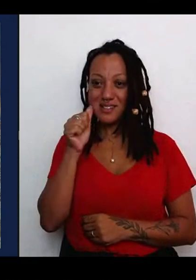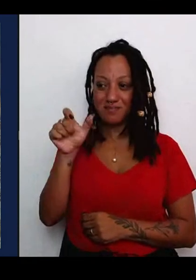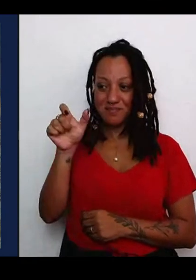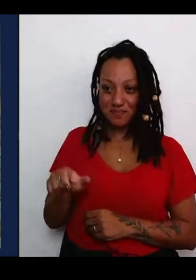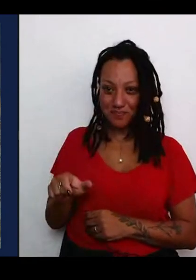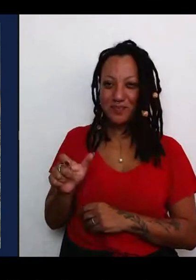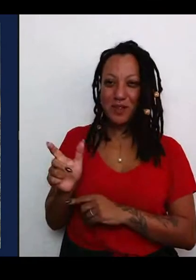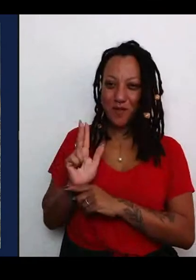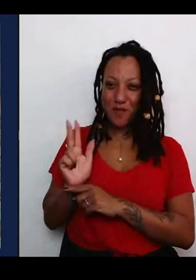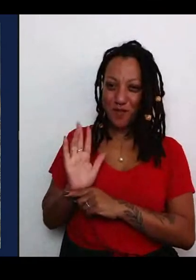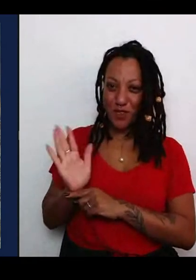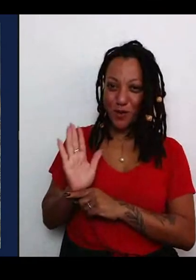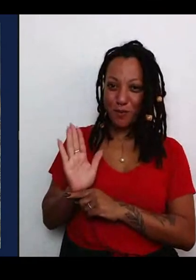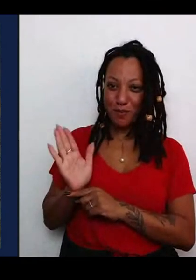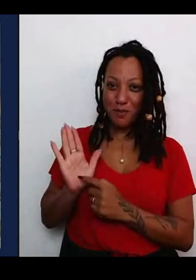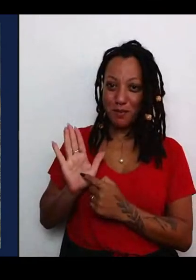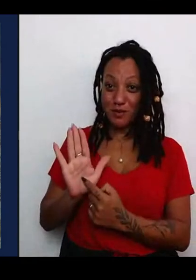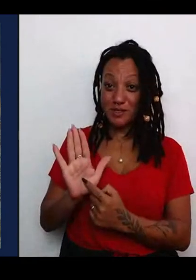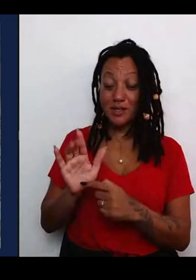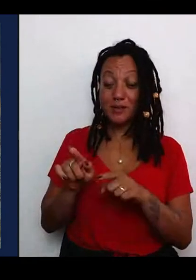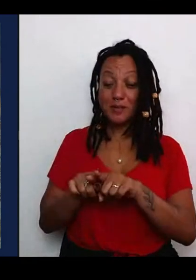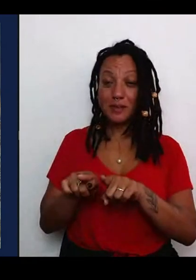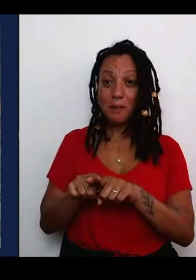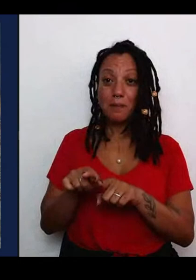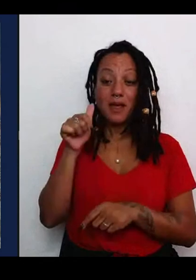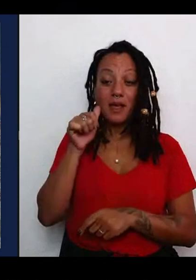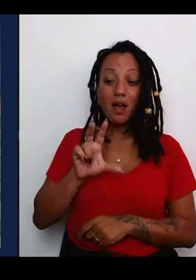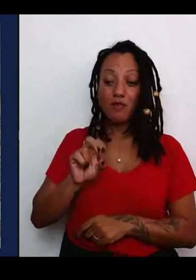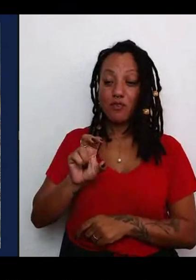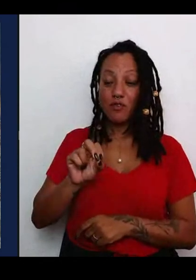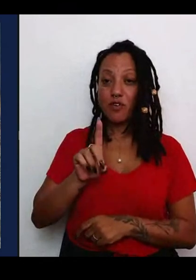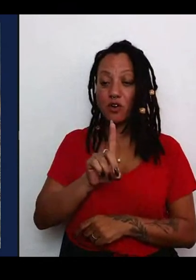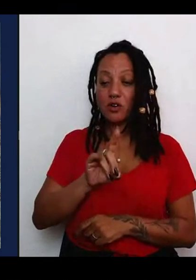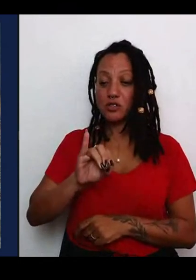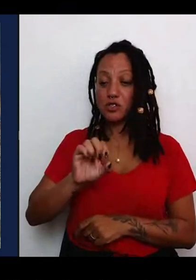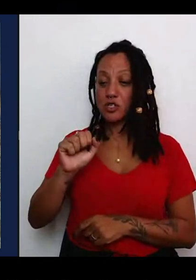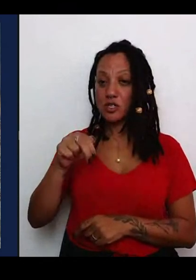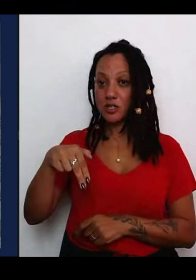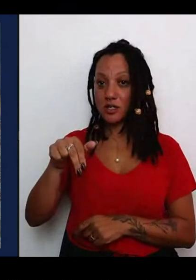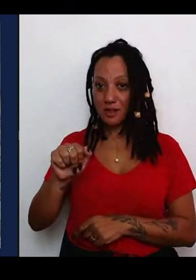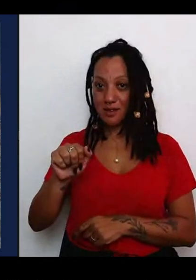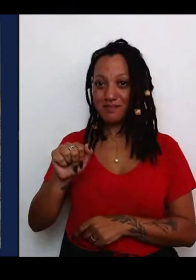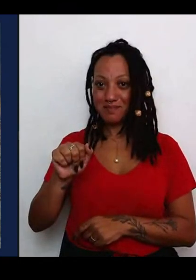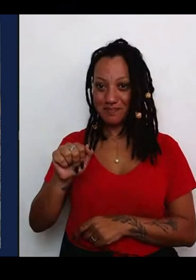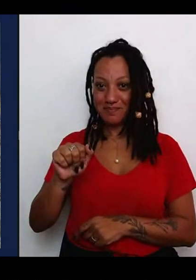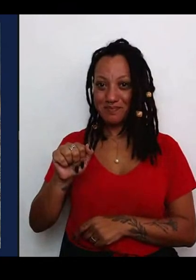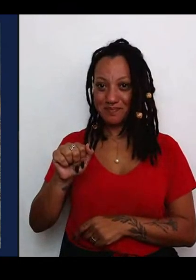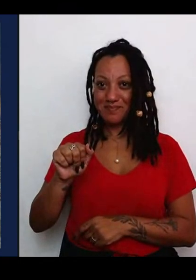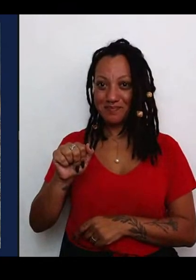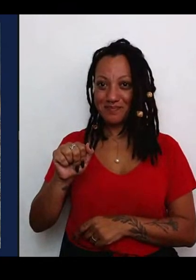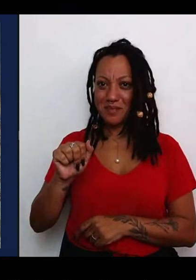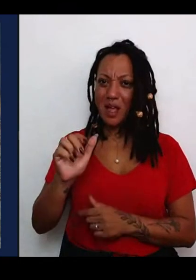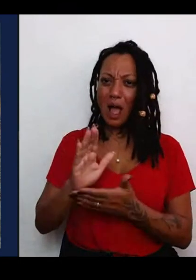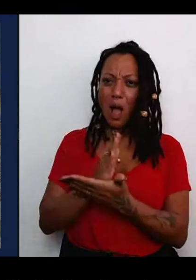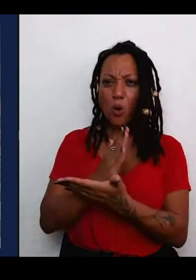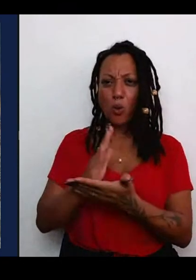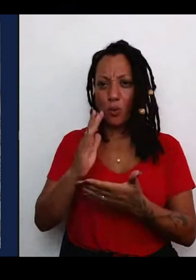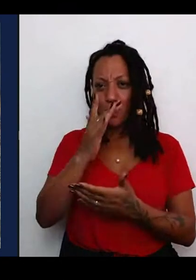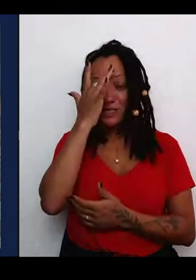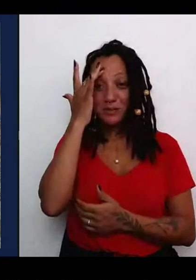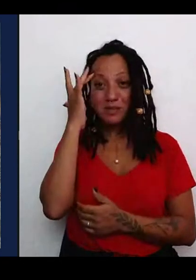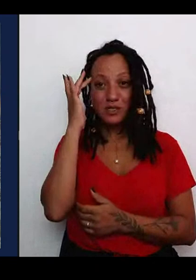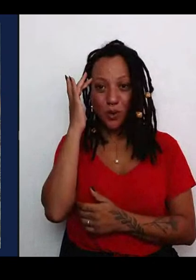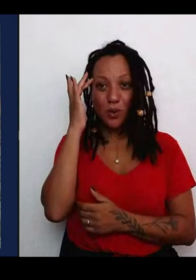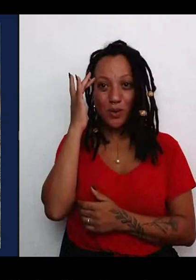grandmother um and some of these people she she visits can manifest themselves